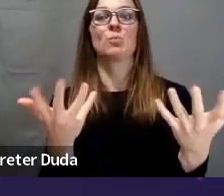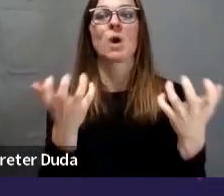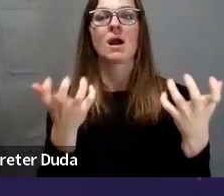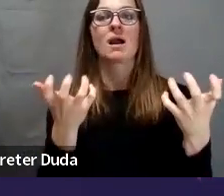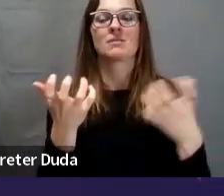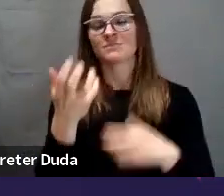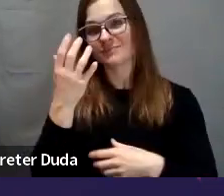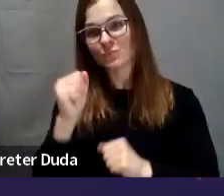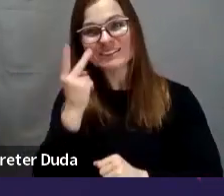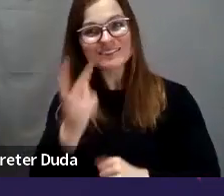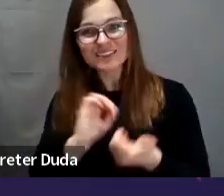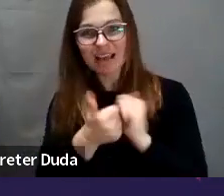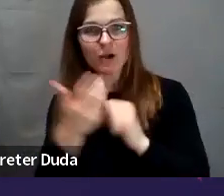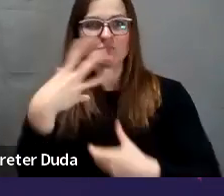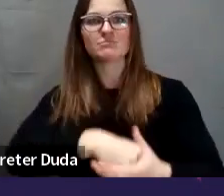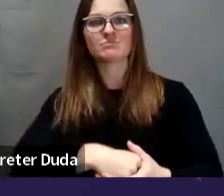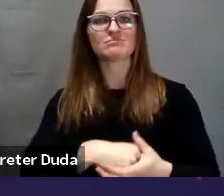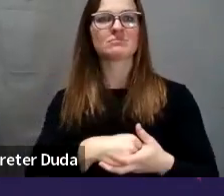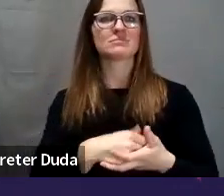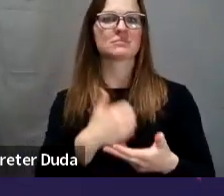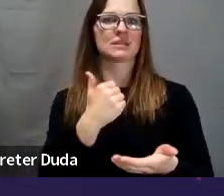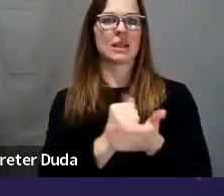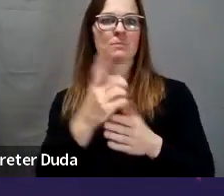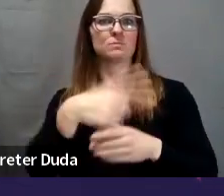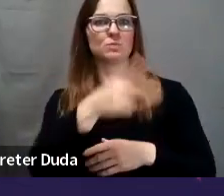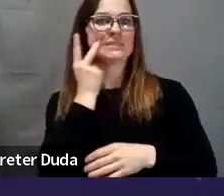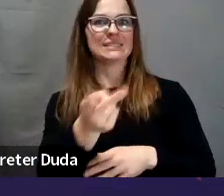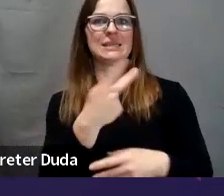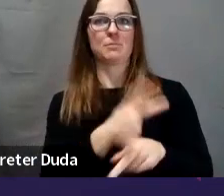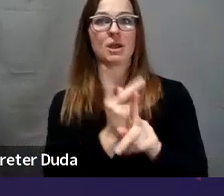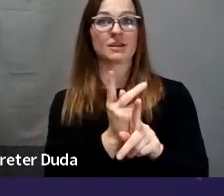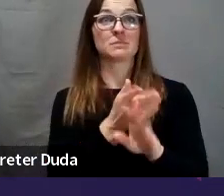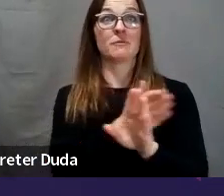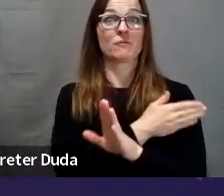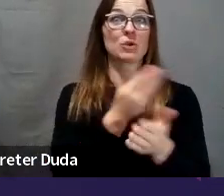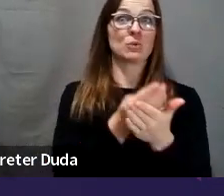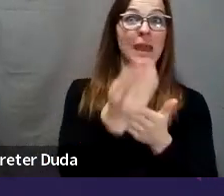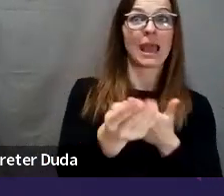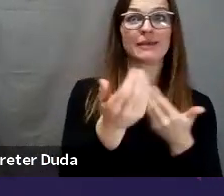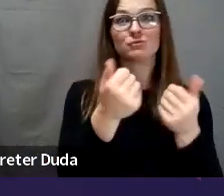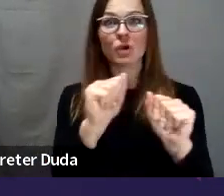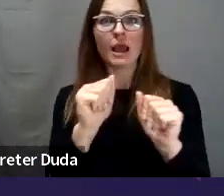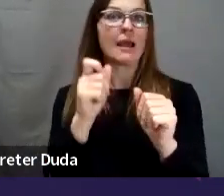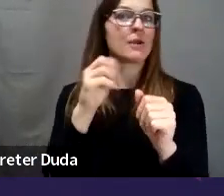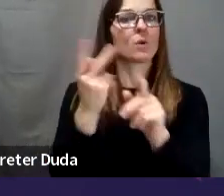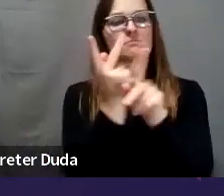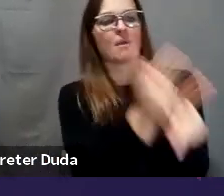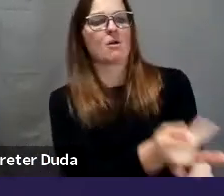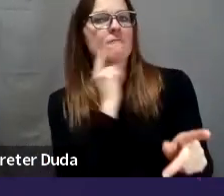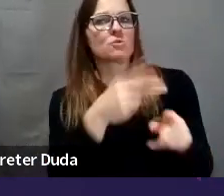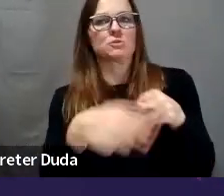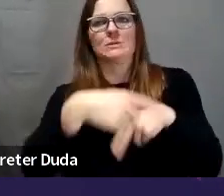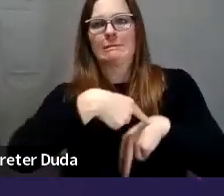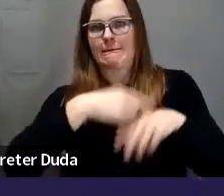can do in terms of you being able to see products before you buy them or try them out or loan them for a short period of